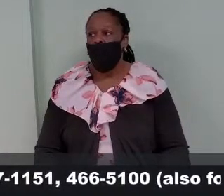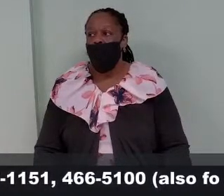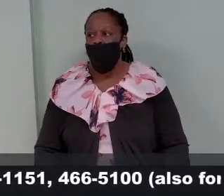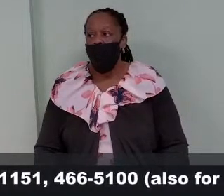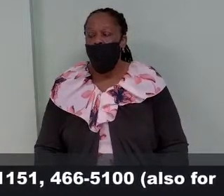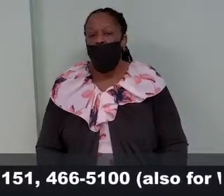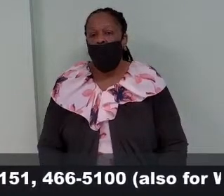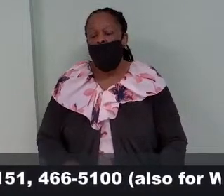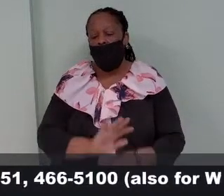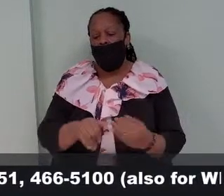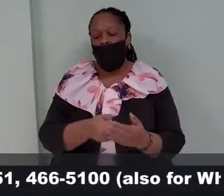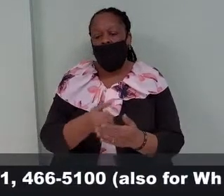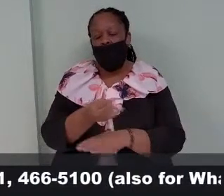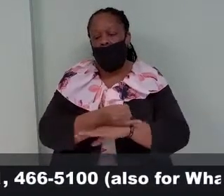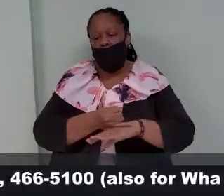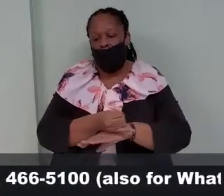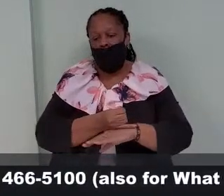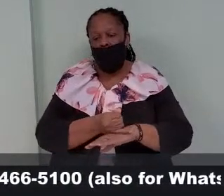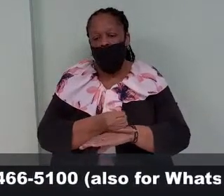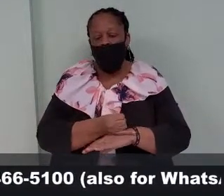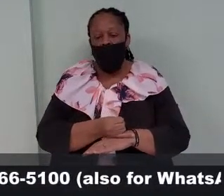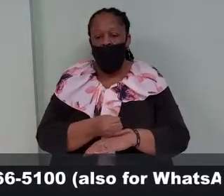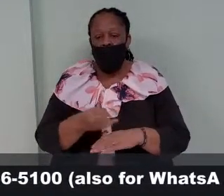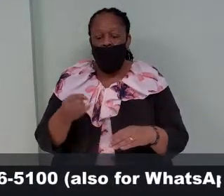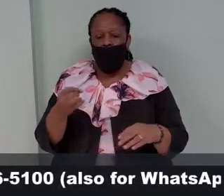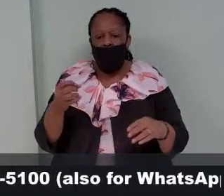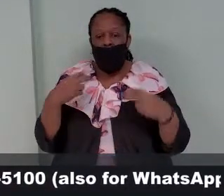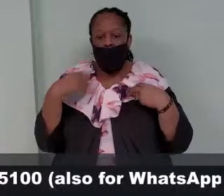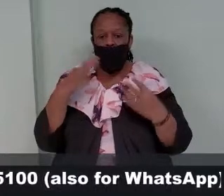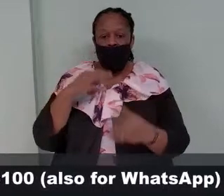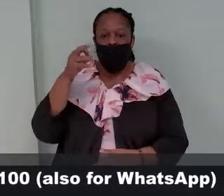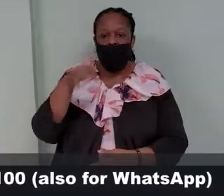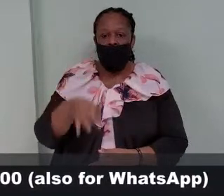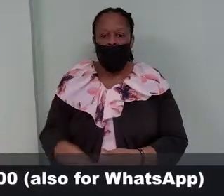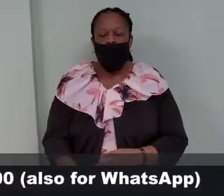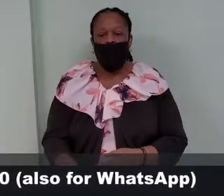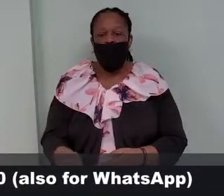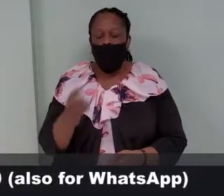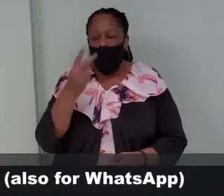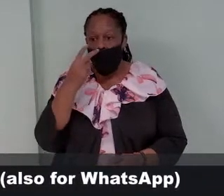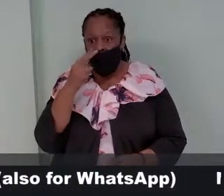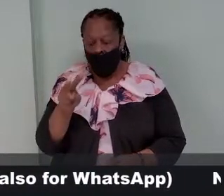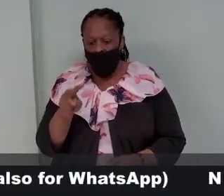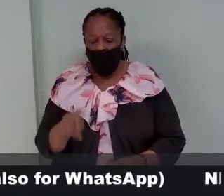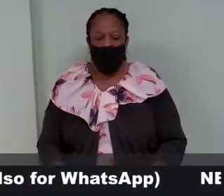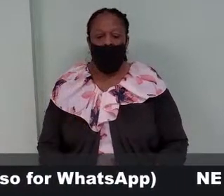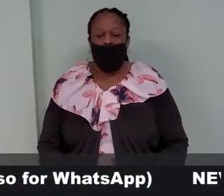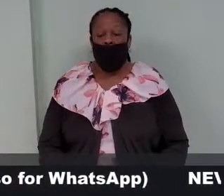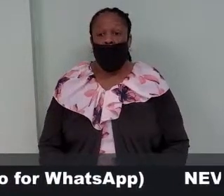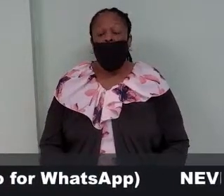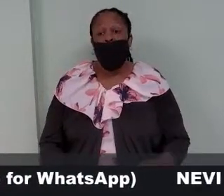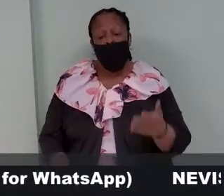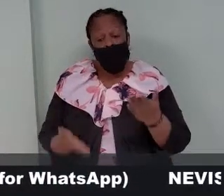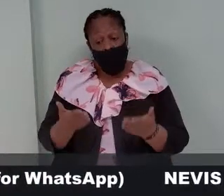with the Leeward Island is under a flood watch, meaning that flood conditions are